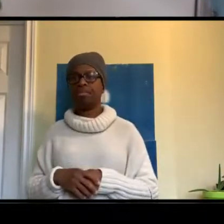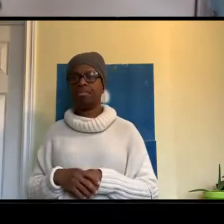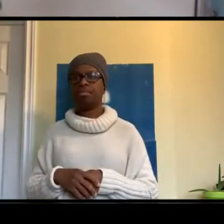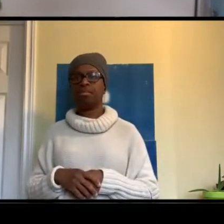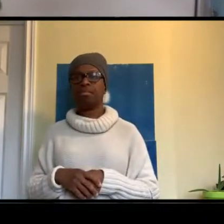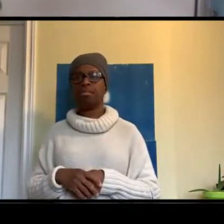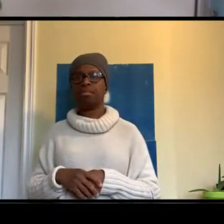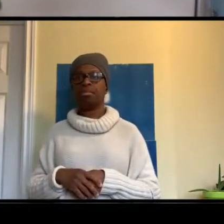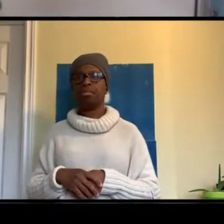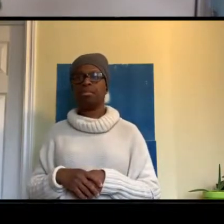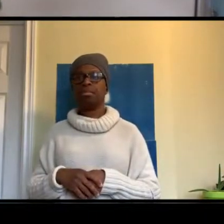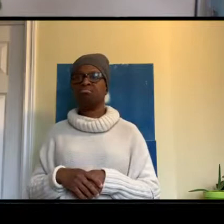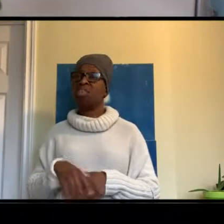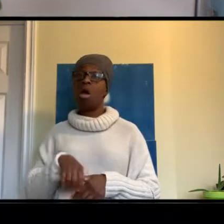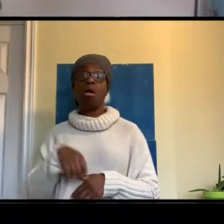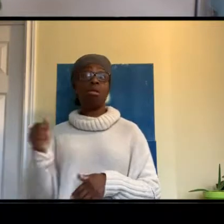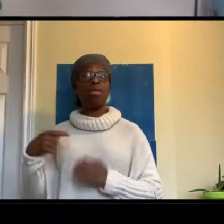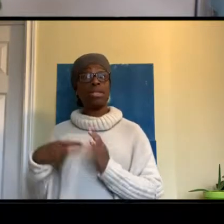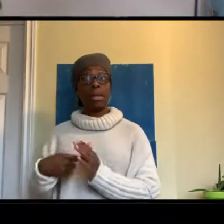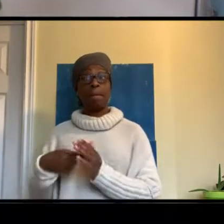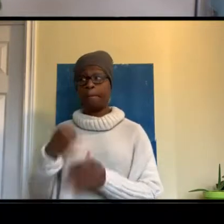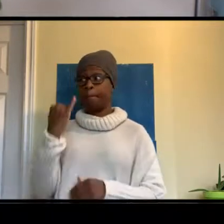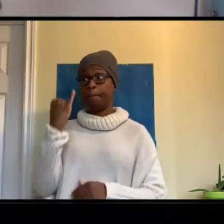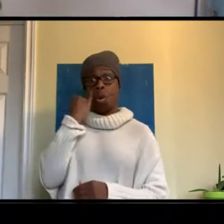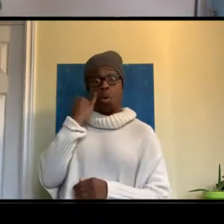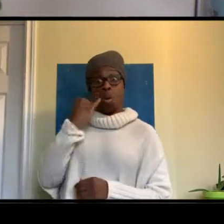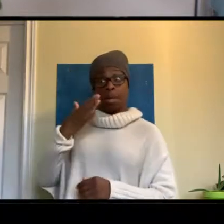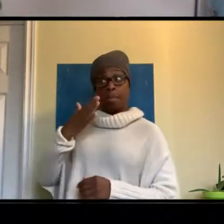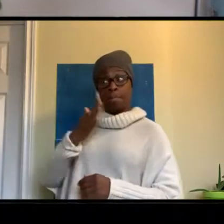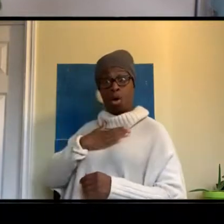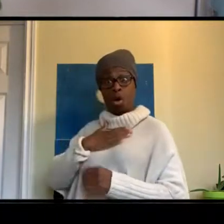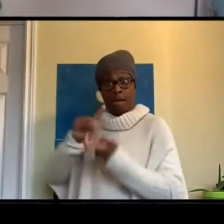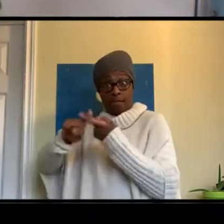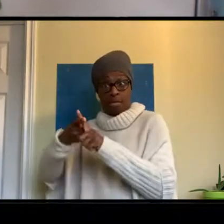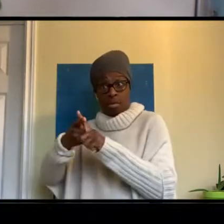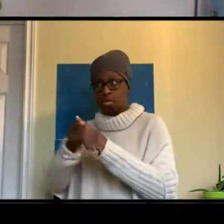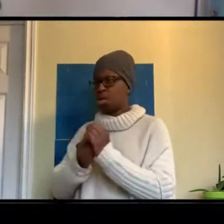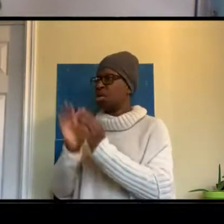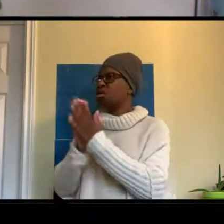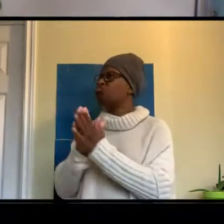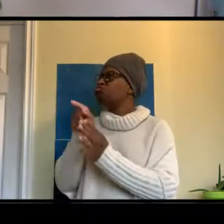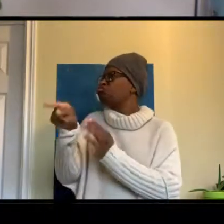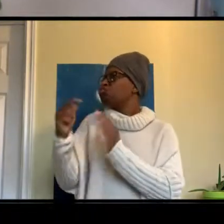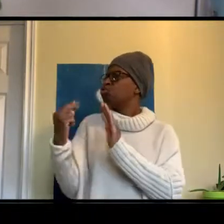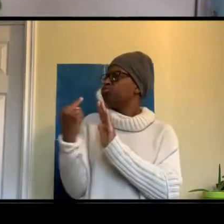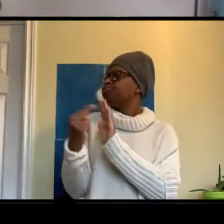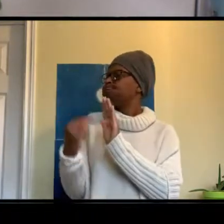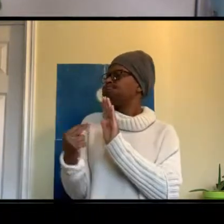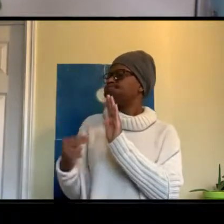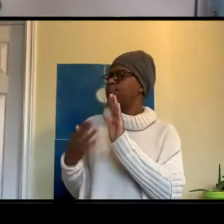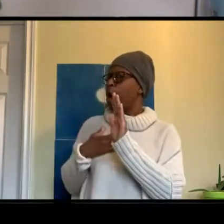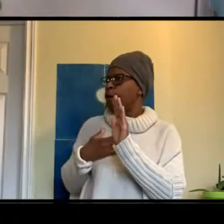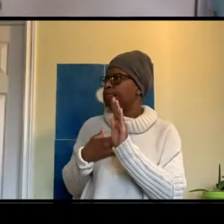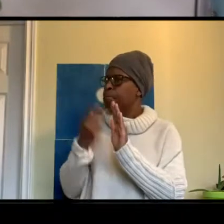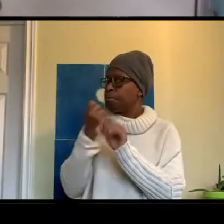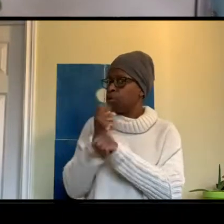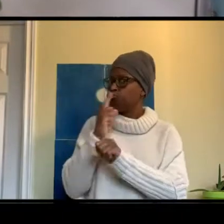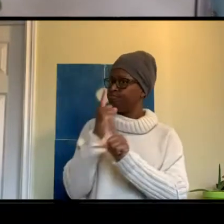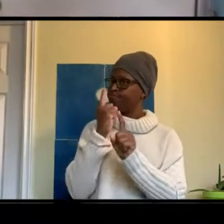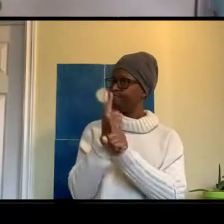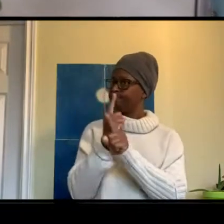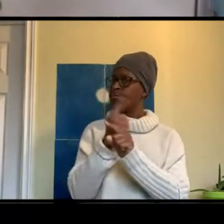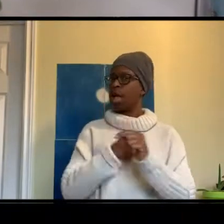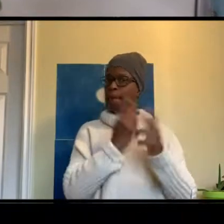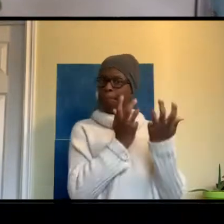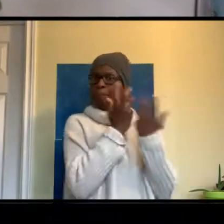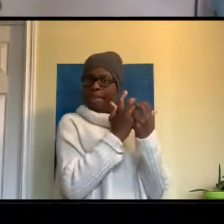same discipline as you, that understands the grant that you're writing. But also I'd like to sort of advocate for getting somebody who